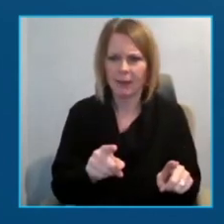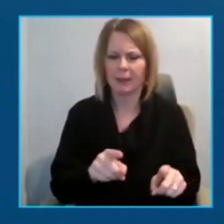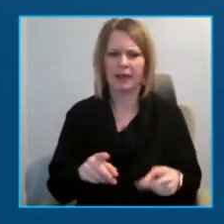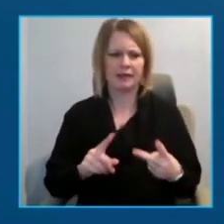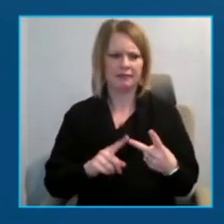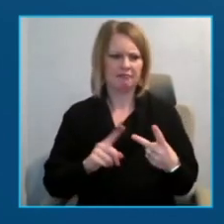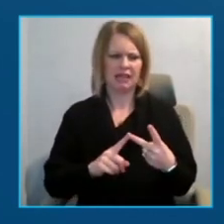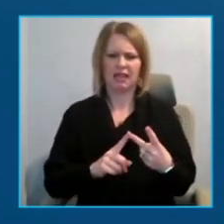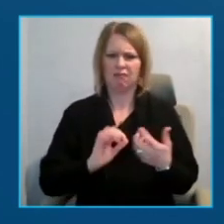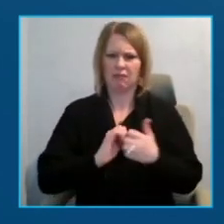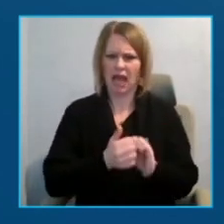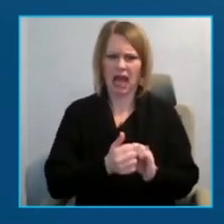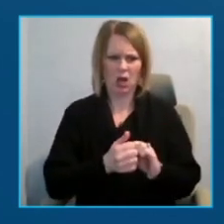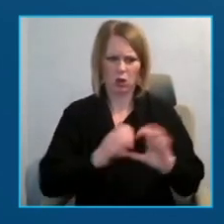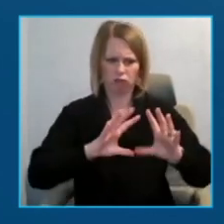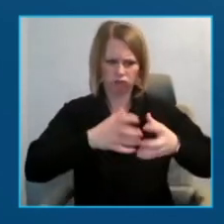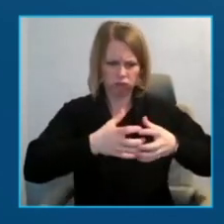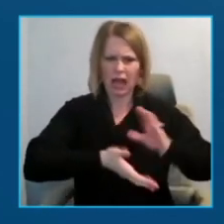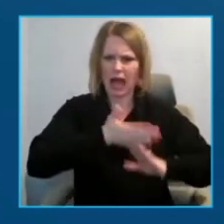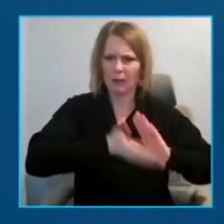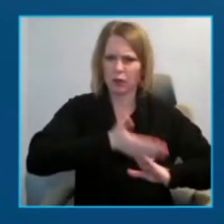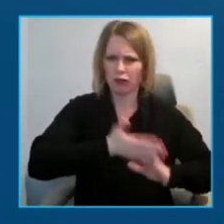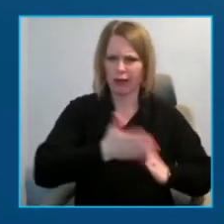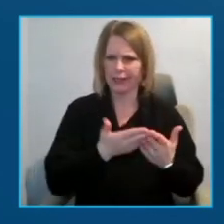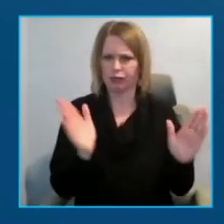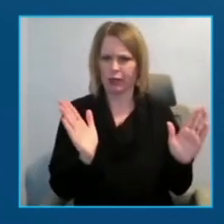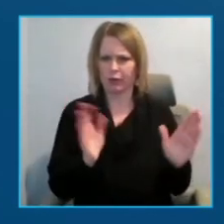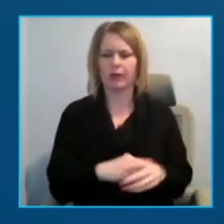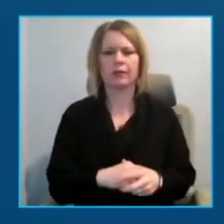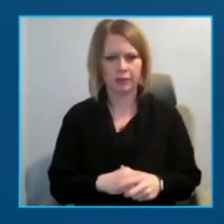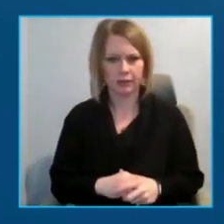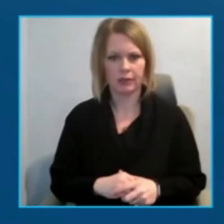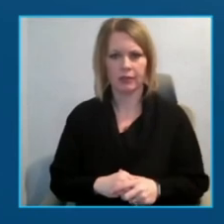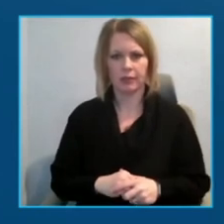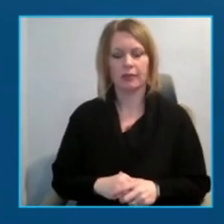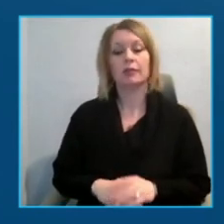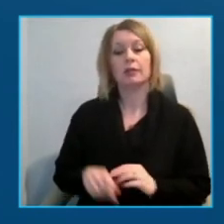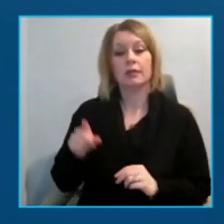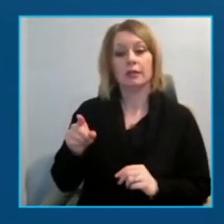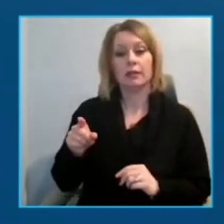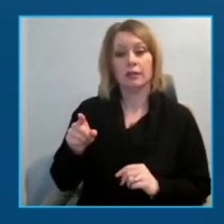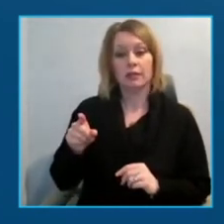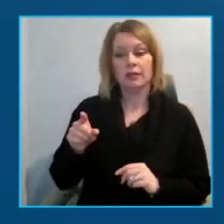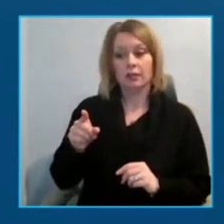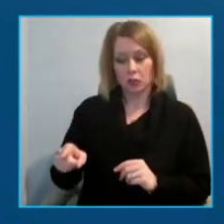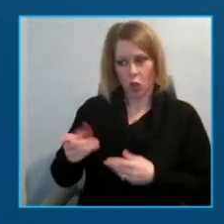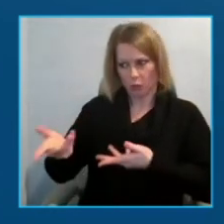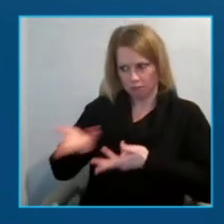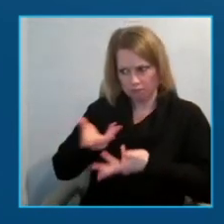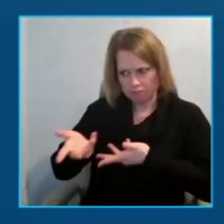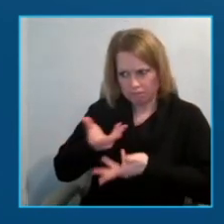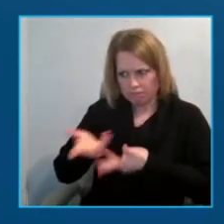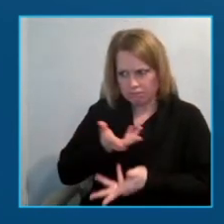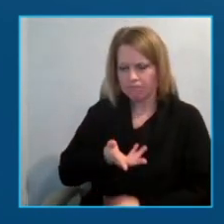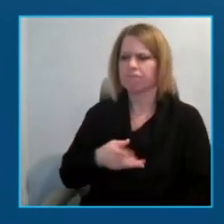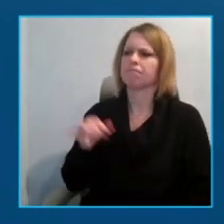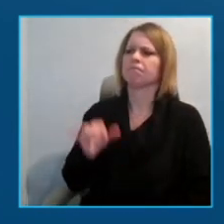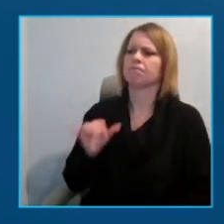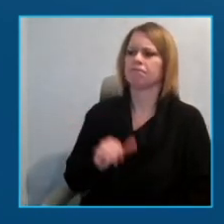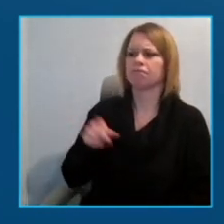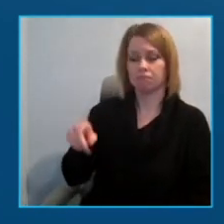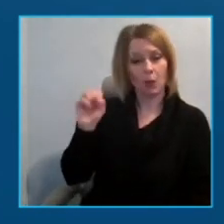generally. After engaging with the state party and with Ms. Vickers, We entered into an agreement with the